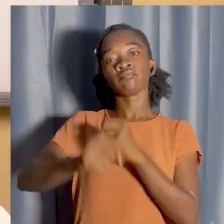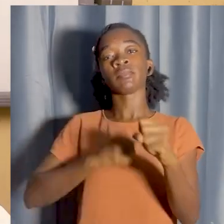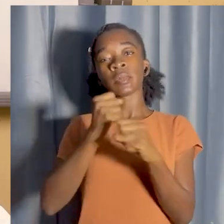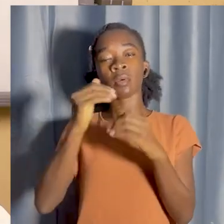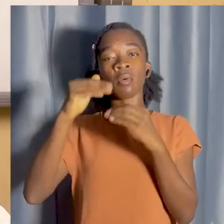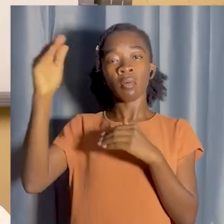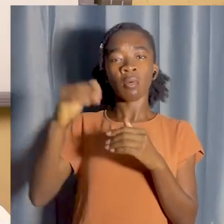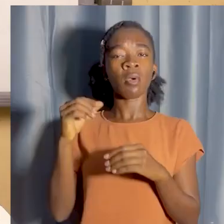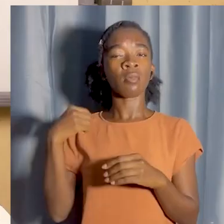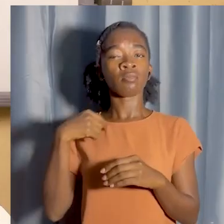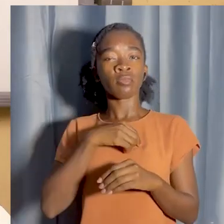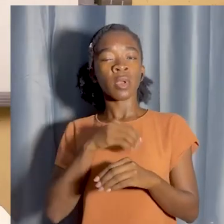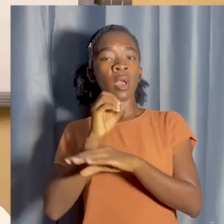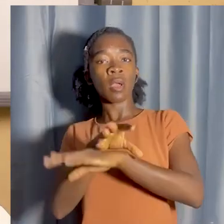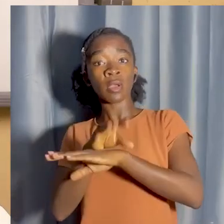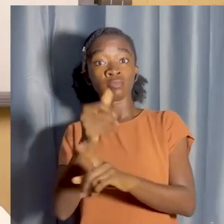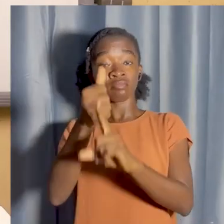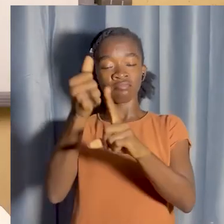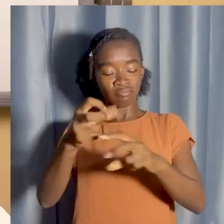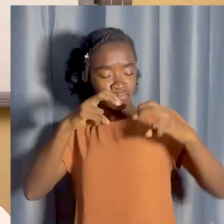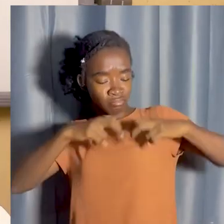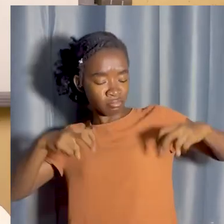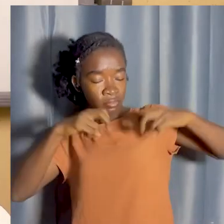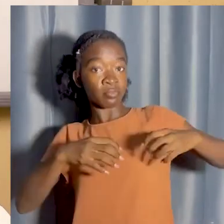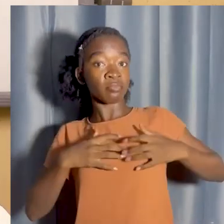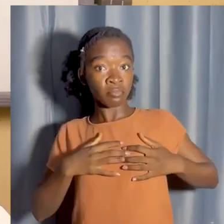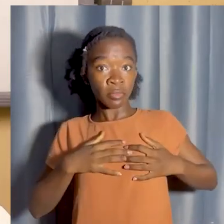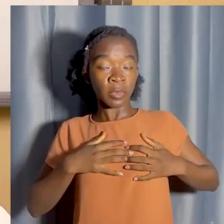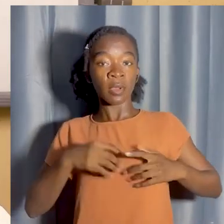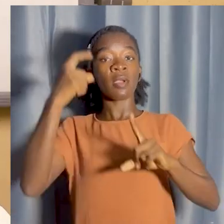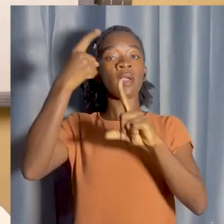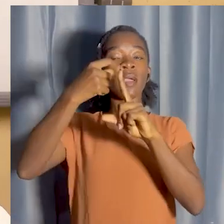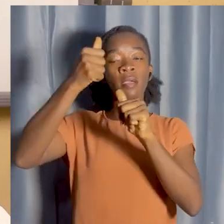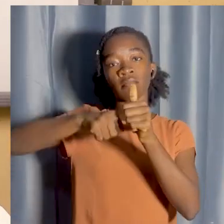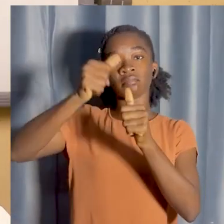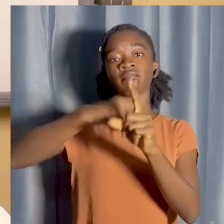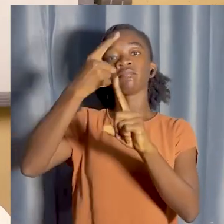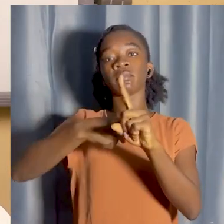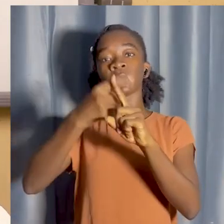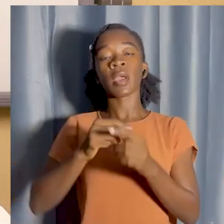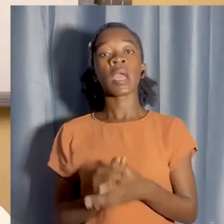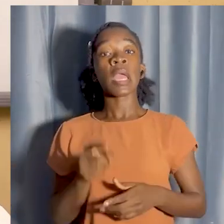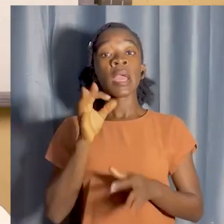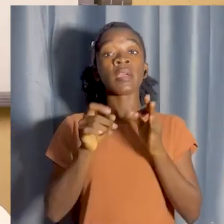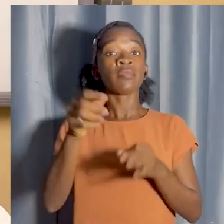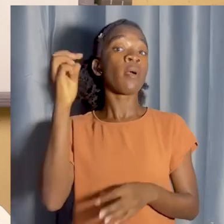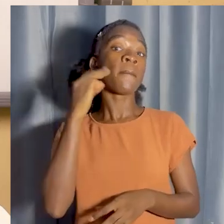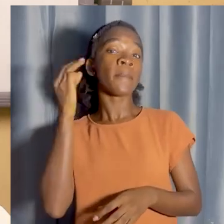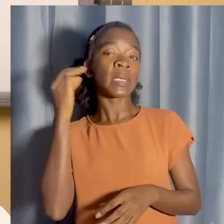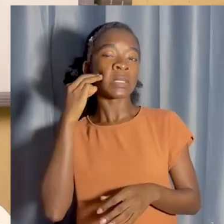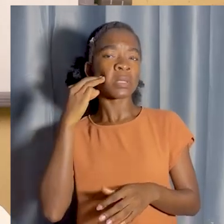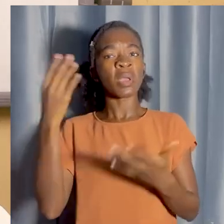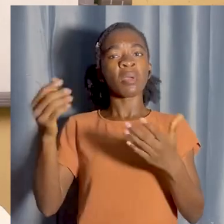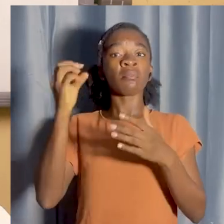you examine your breast yourself once every month. For women who are still having their menses, do so about a week after your